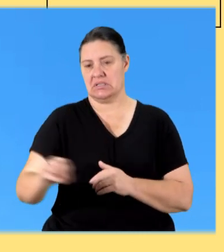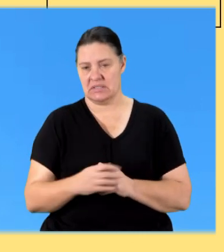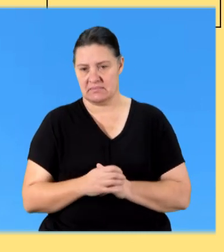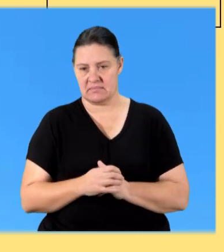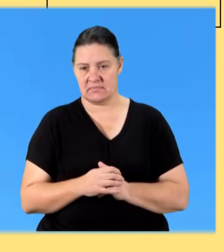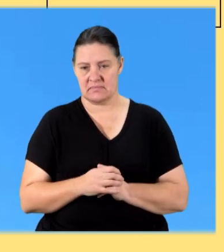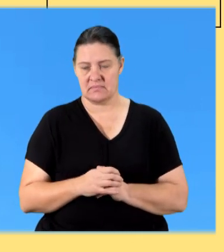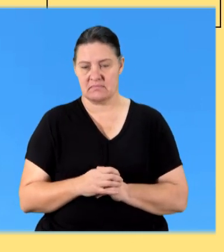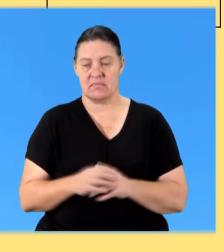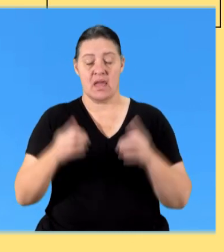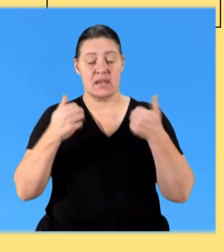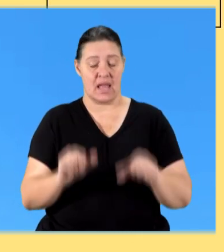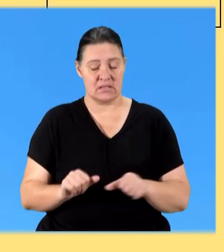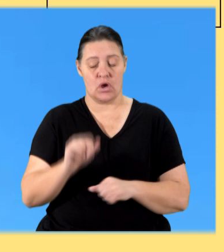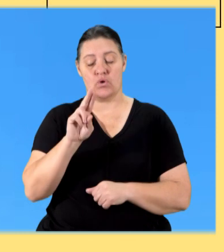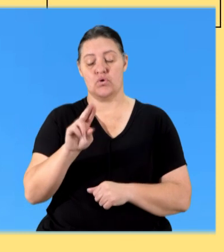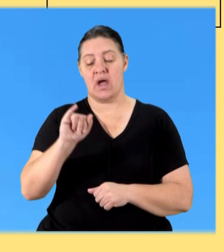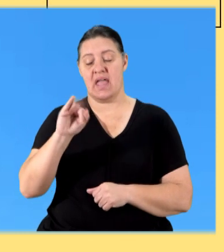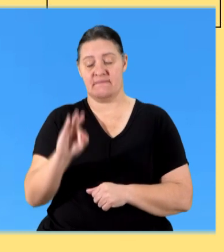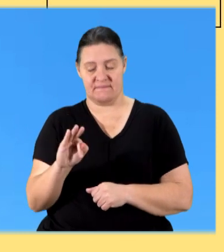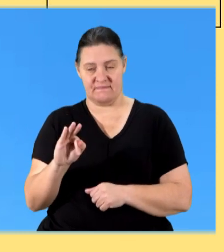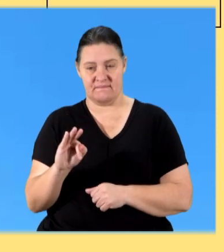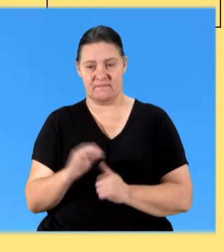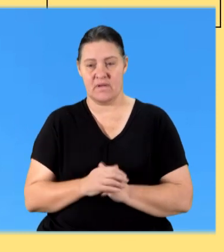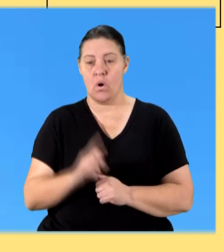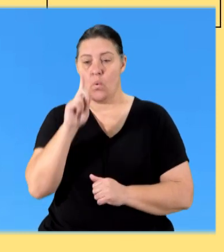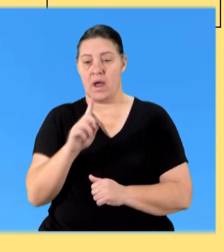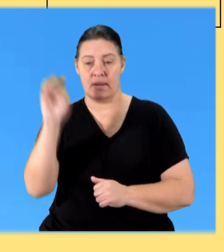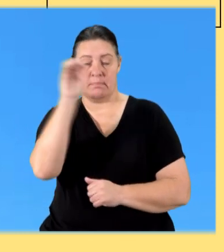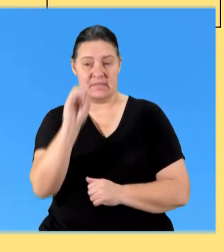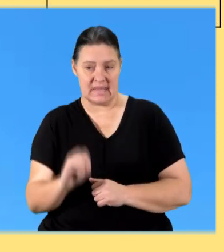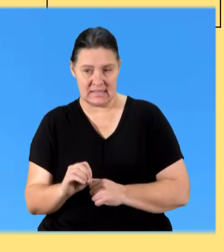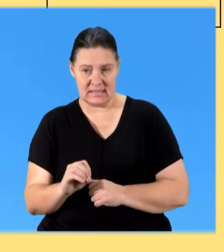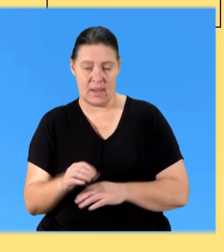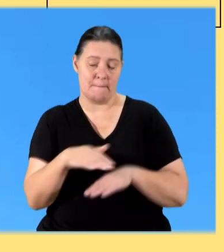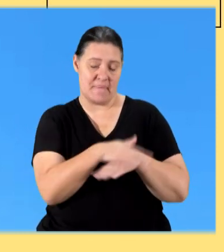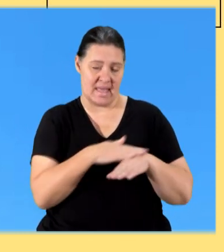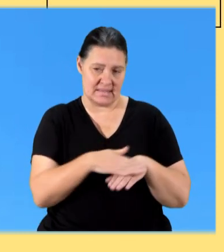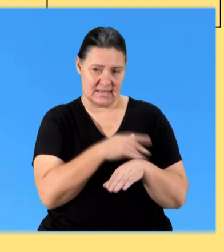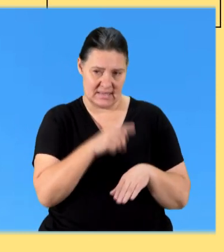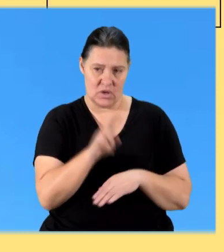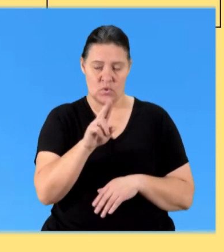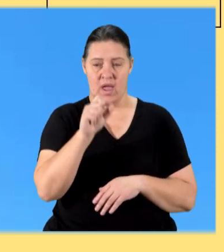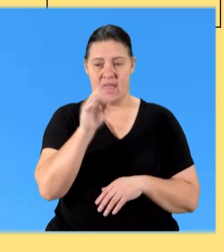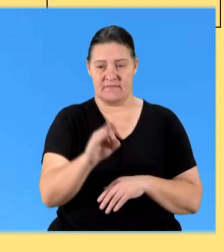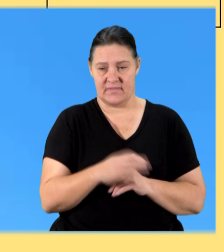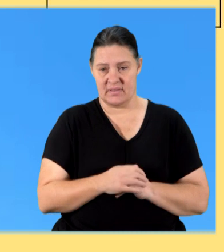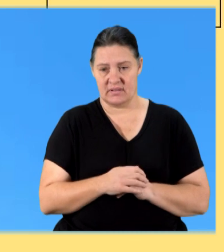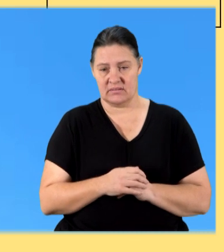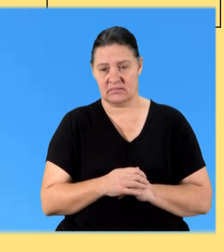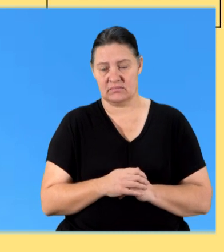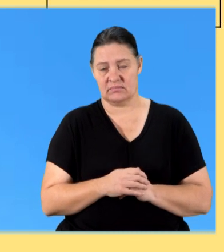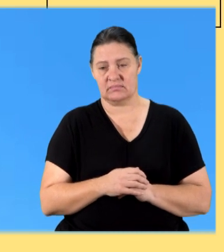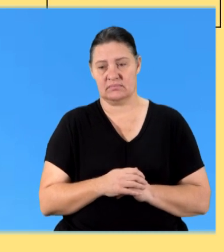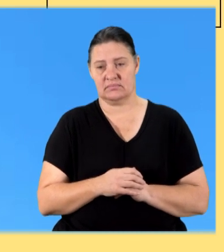320. The next one is UIF, 1% of basic. UIF,